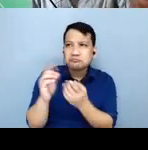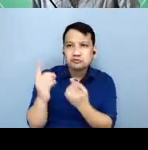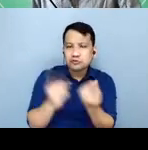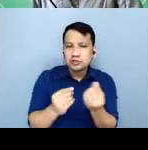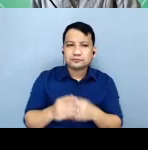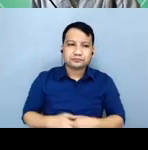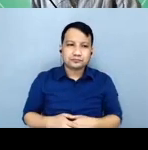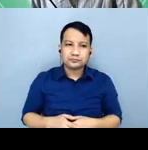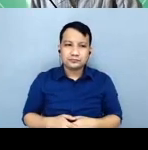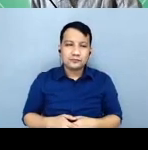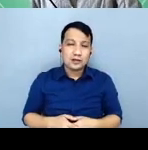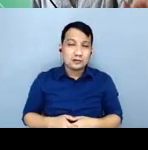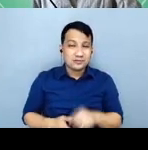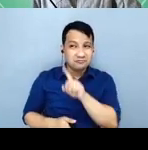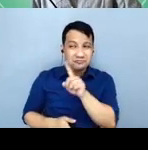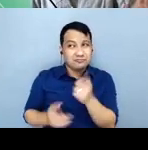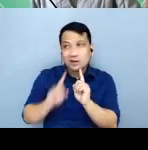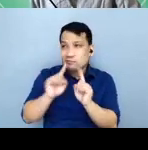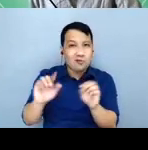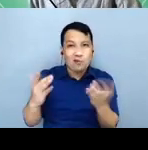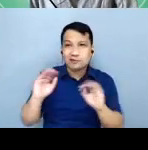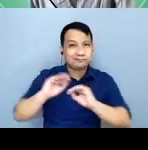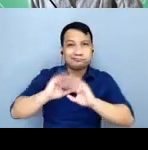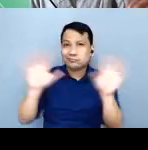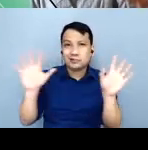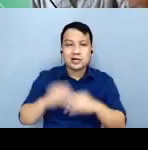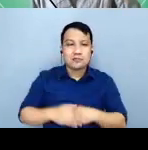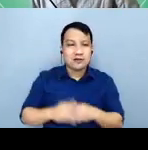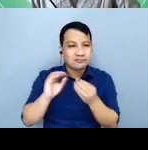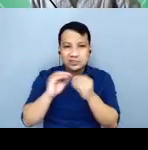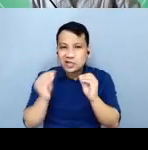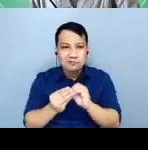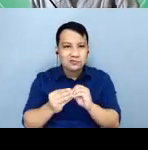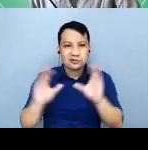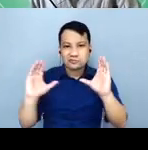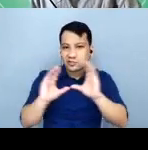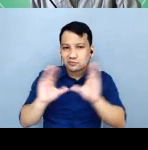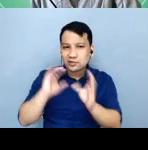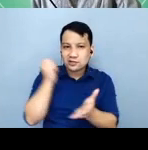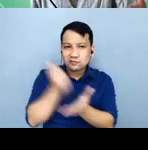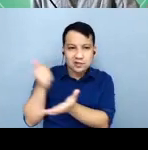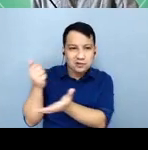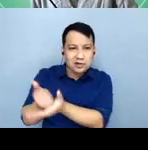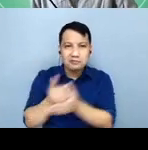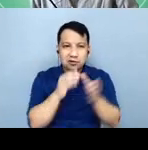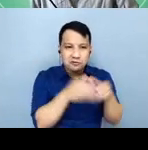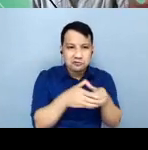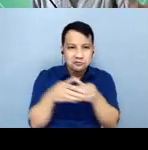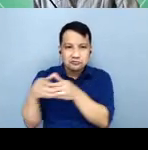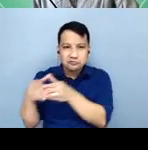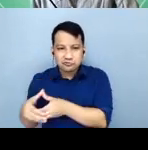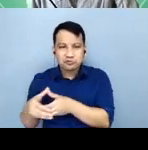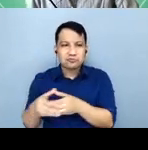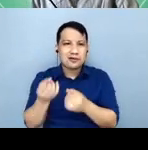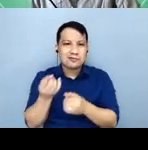it's no longer clear. The number of eco-labels, the number of certification bodies and processes that have gone